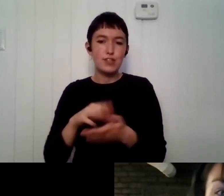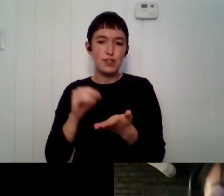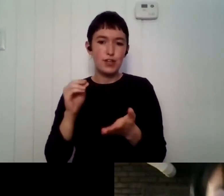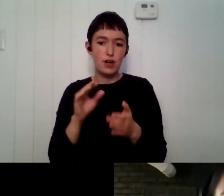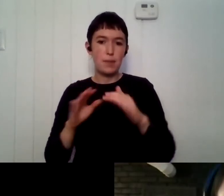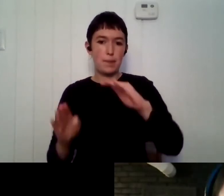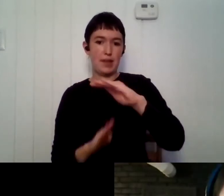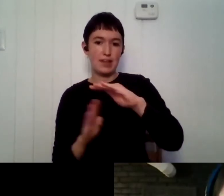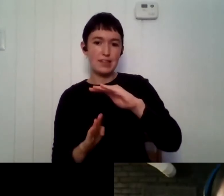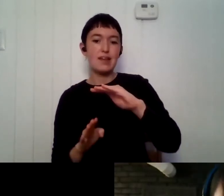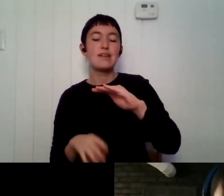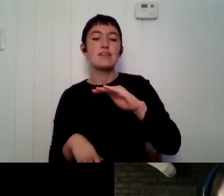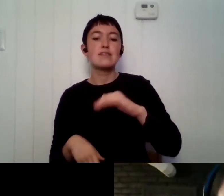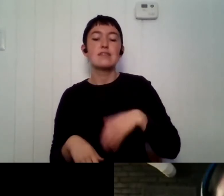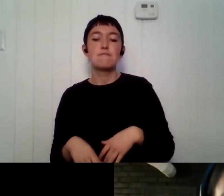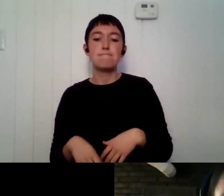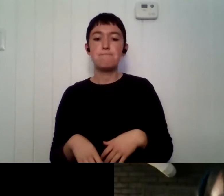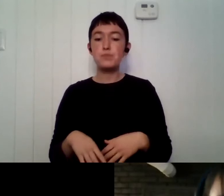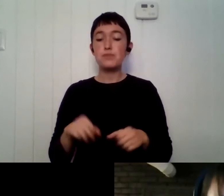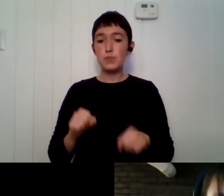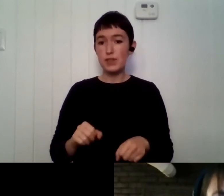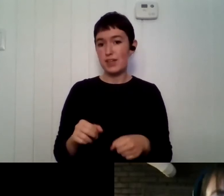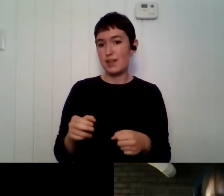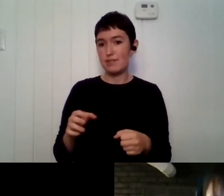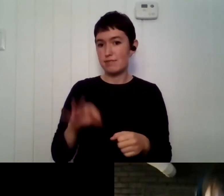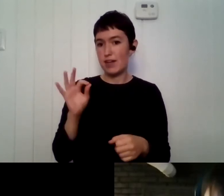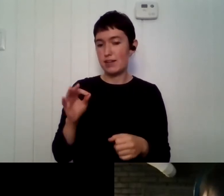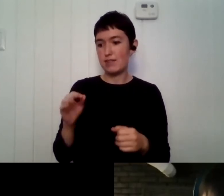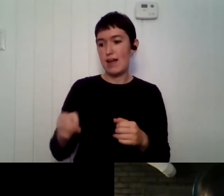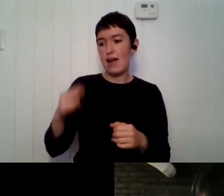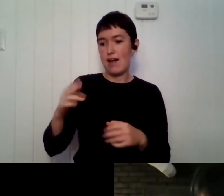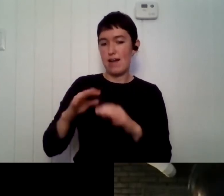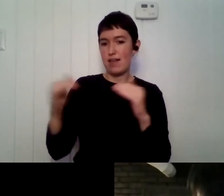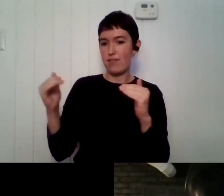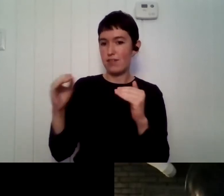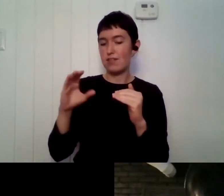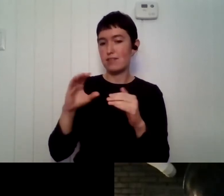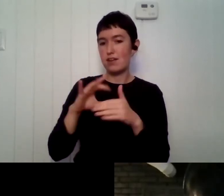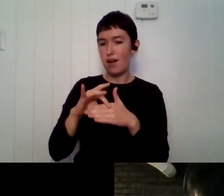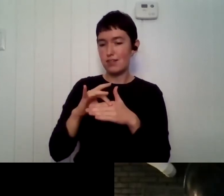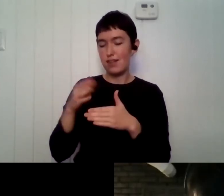much like higher level content there as well. For biology,